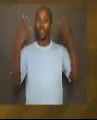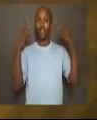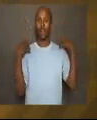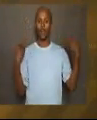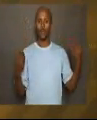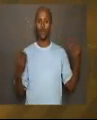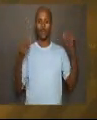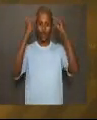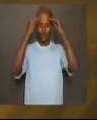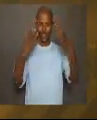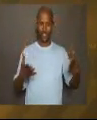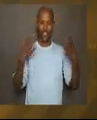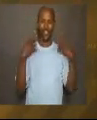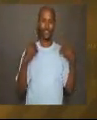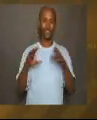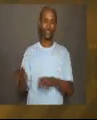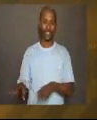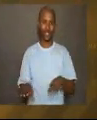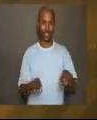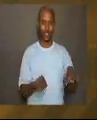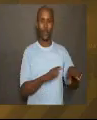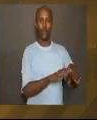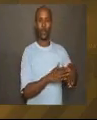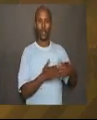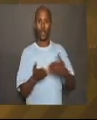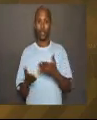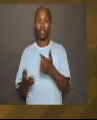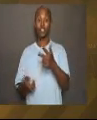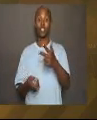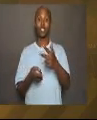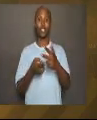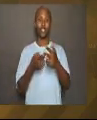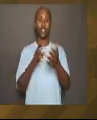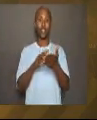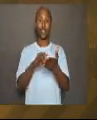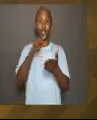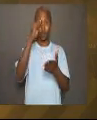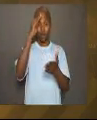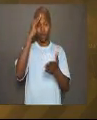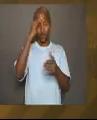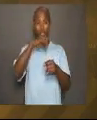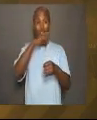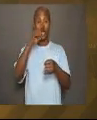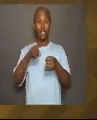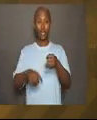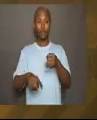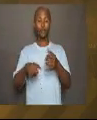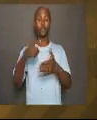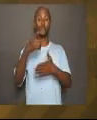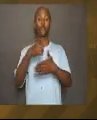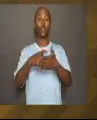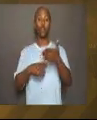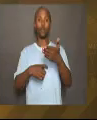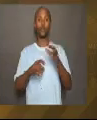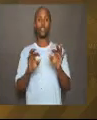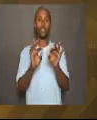Hello, teacher. Hello, students. Welcome to our third lesson on the extreme values of